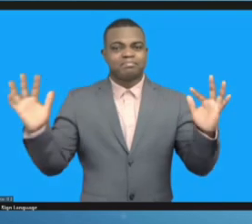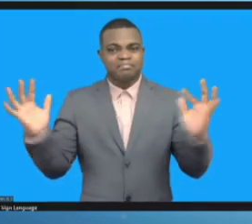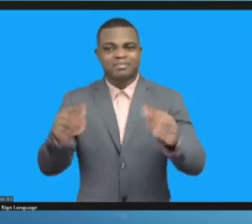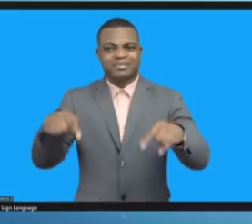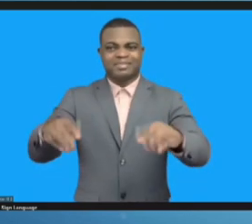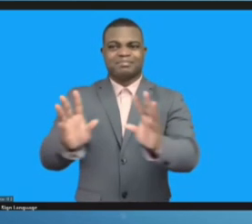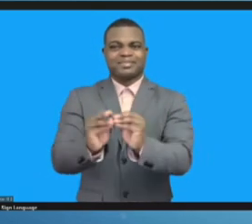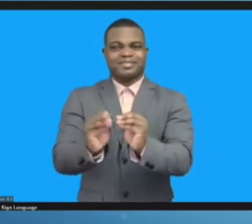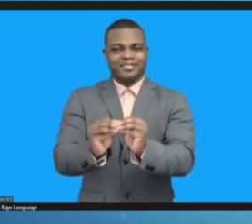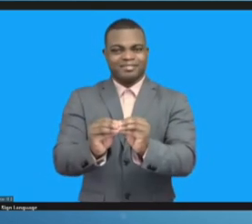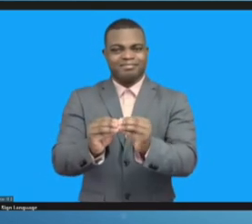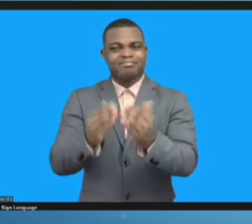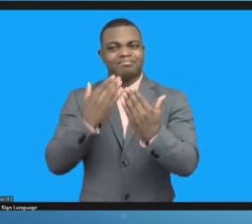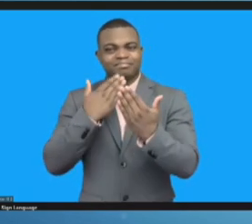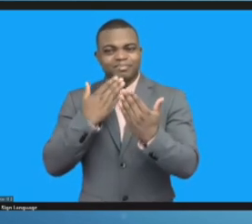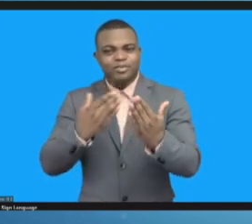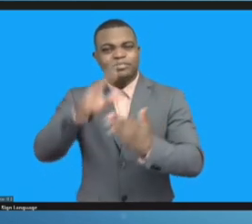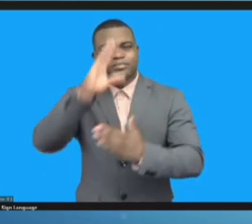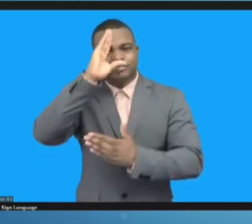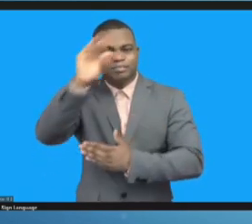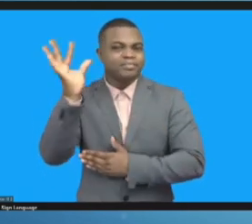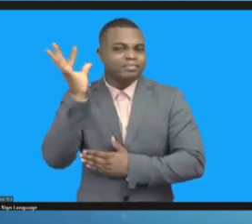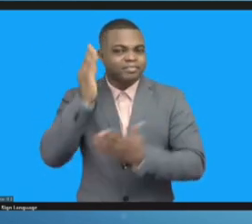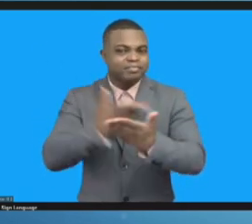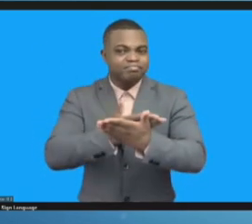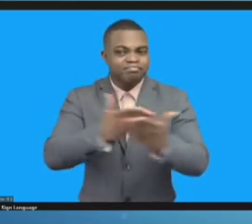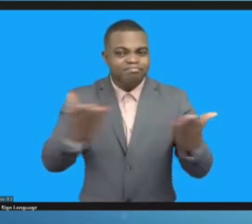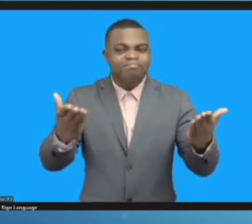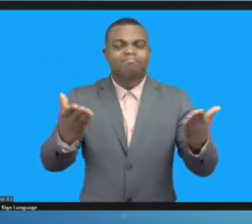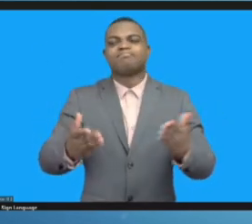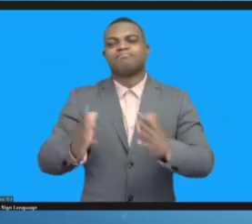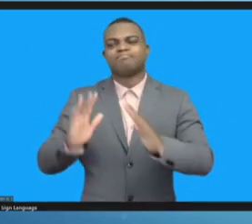transformation and the world of cyber evolution in Ethiopia.